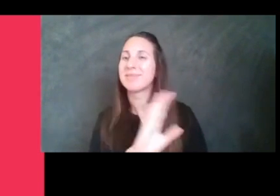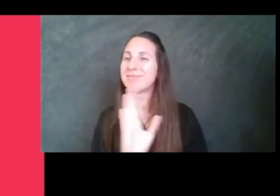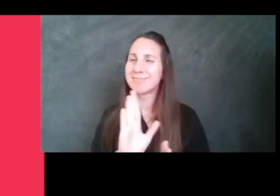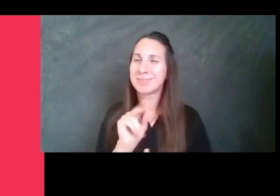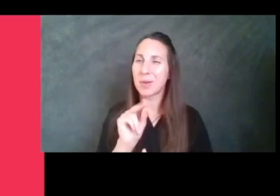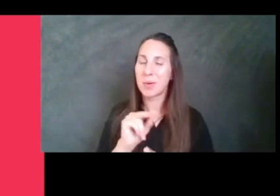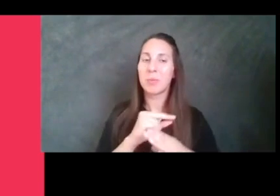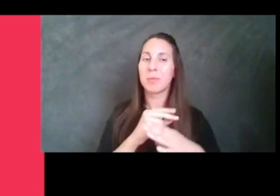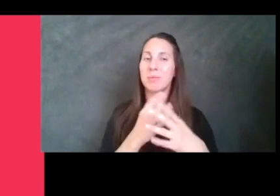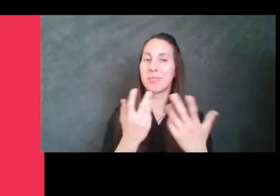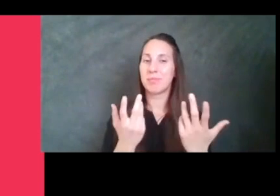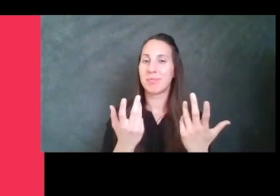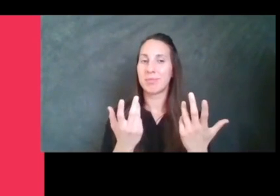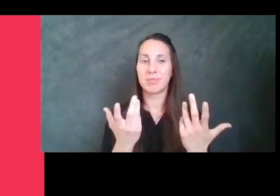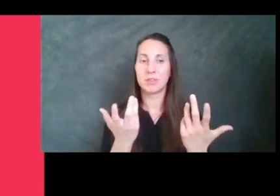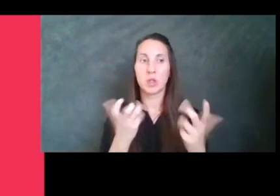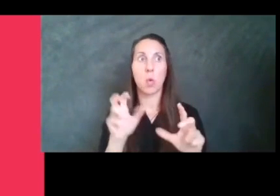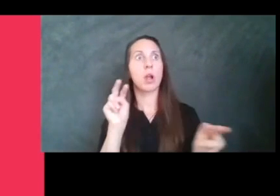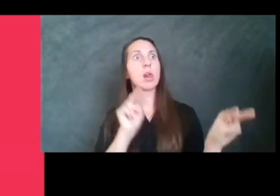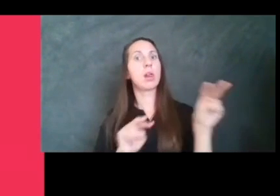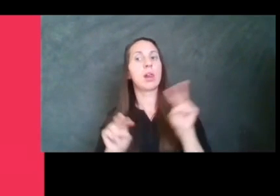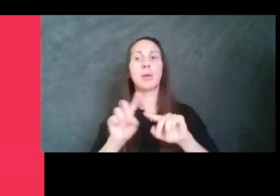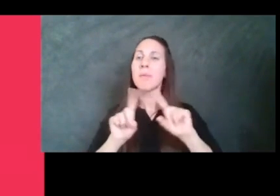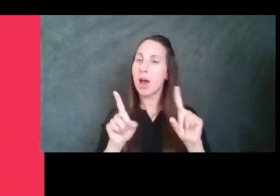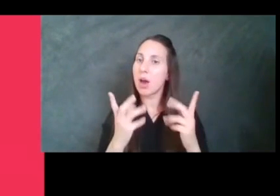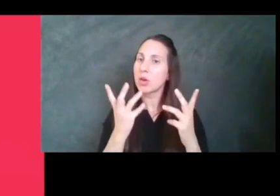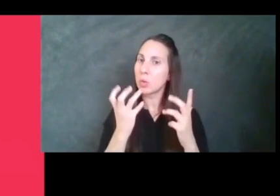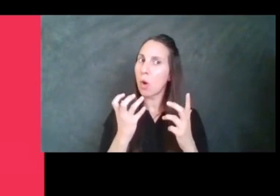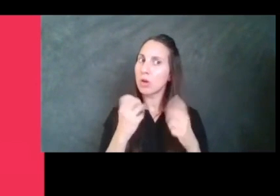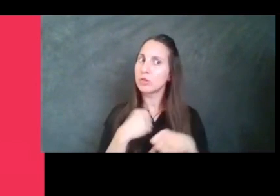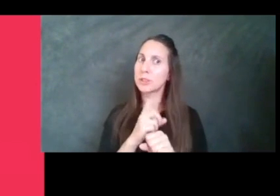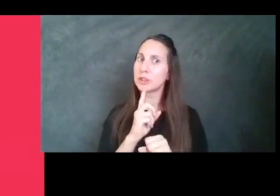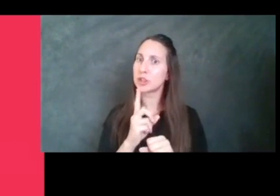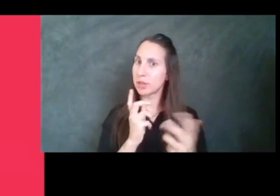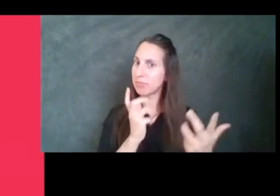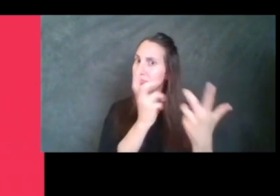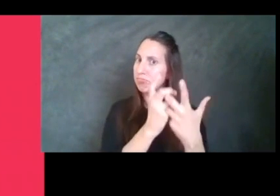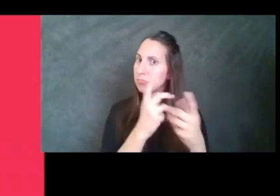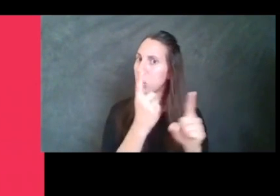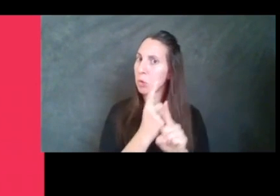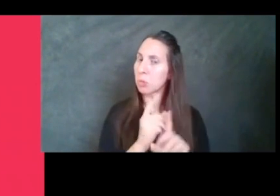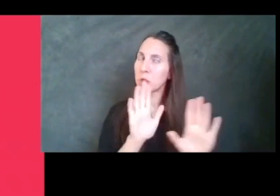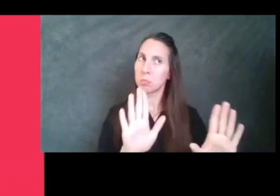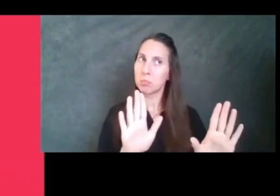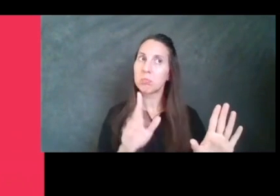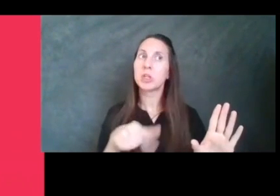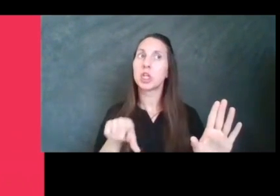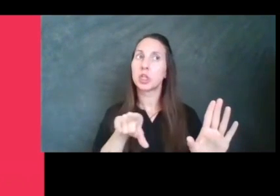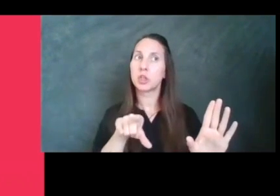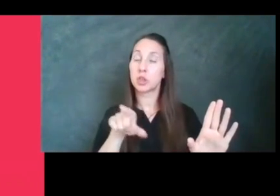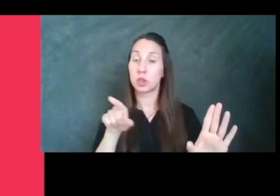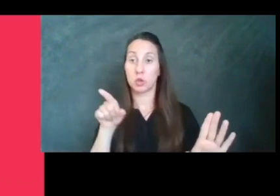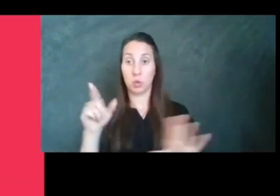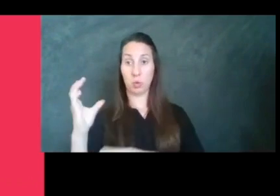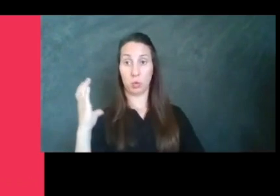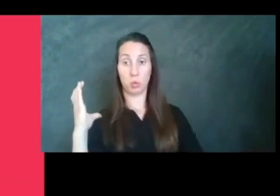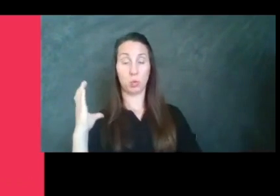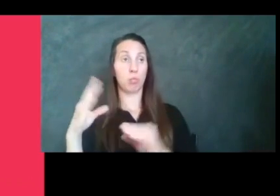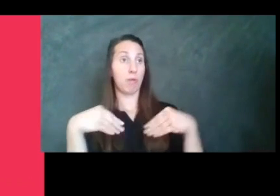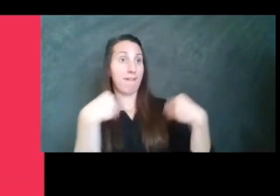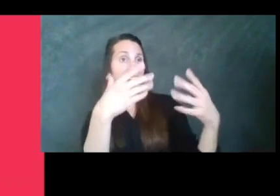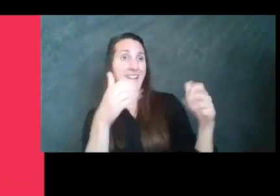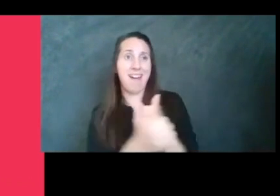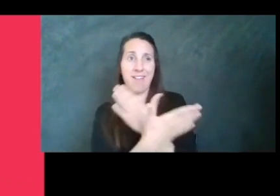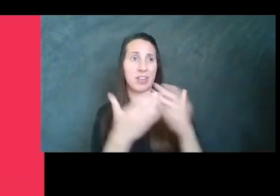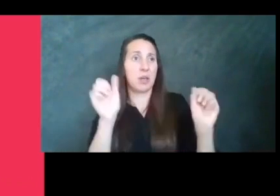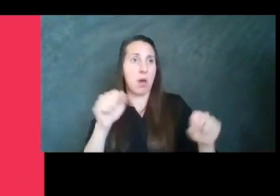constantly, surveil them, but to make sure that it is appropriate, that it's working for them, and that you're doing everything possible to ensure that that